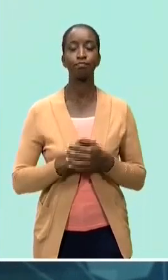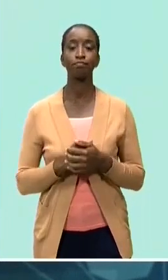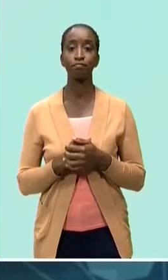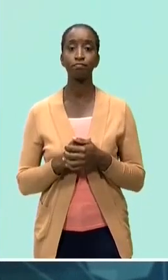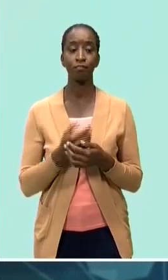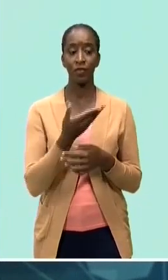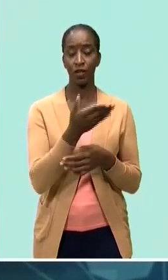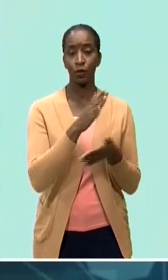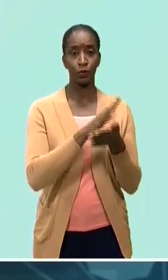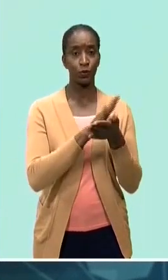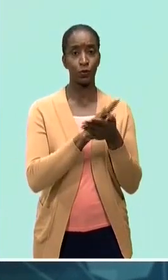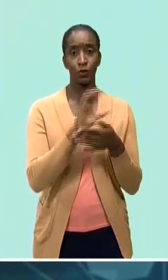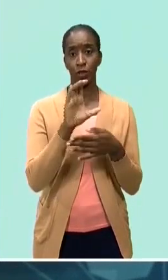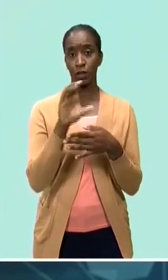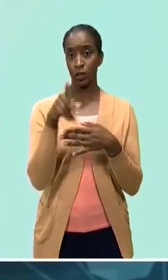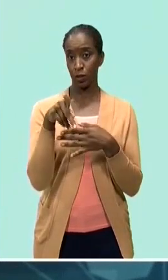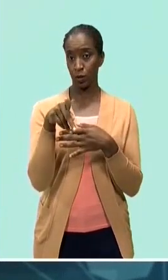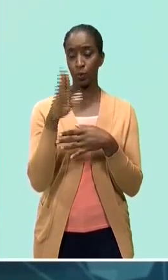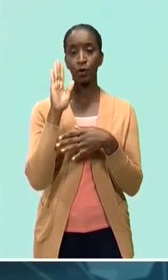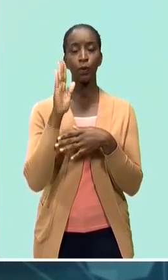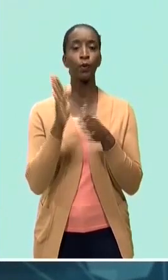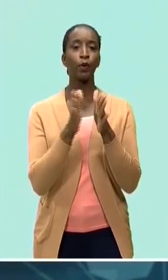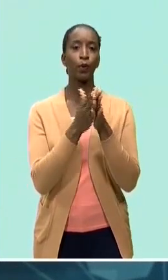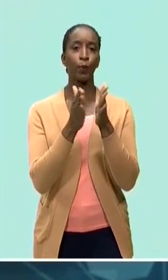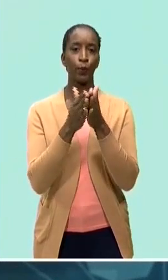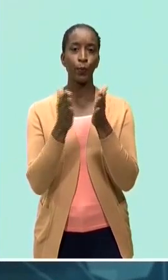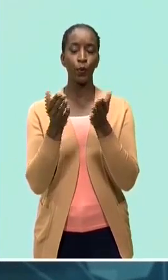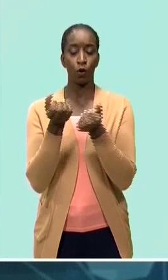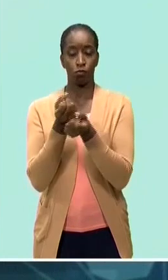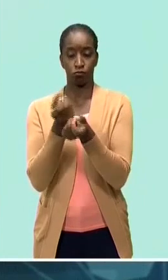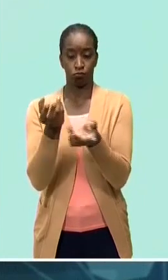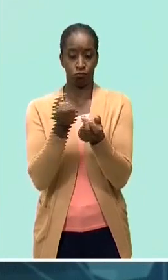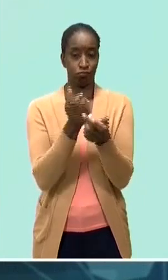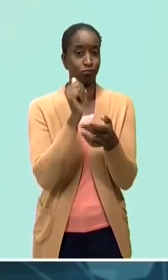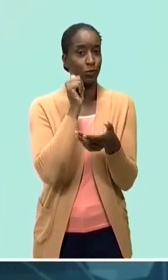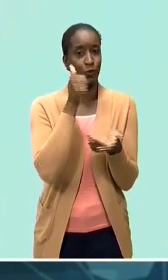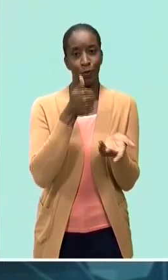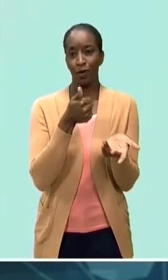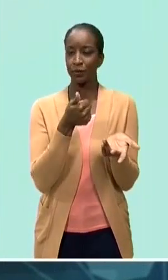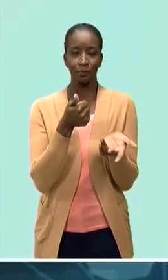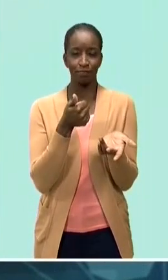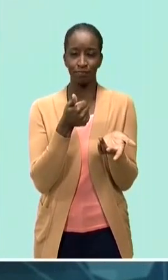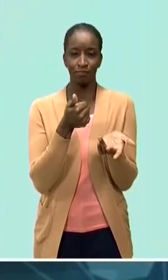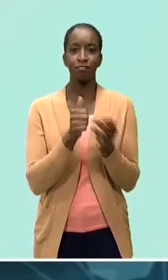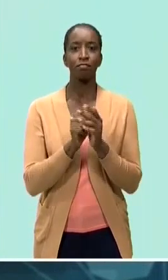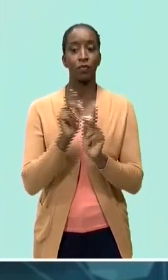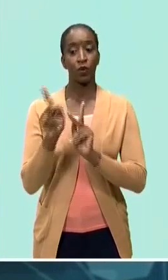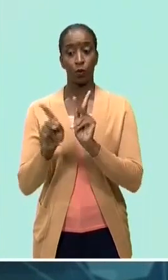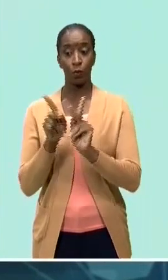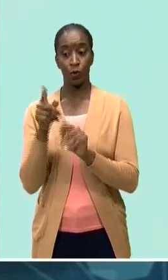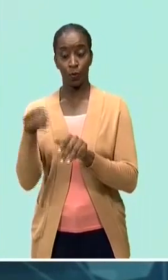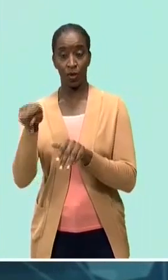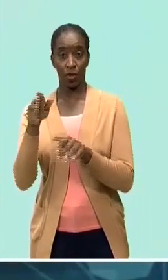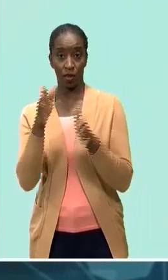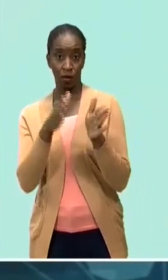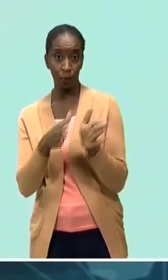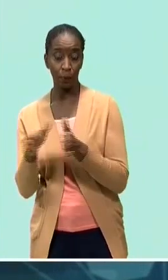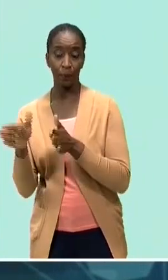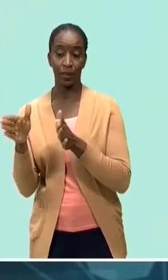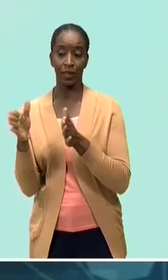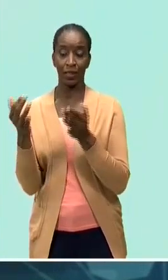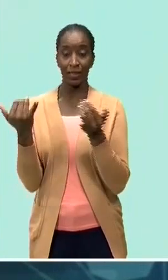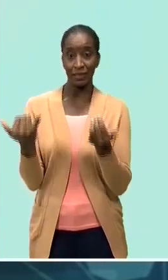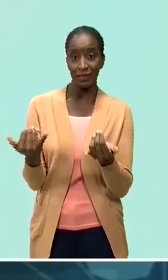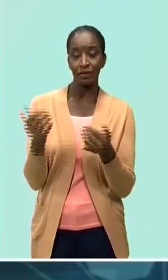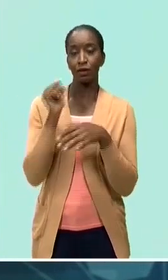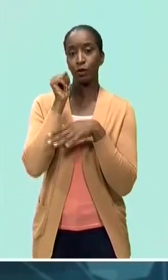indicating that no textbooks will be distributed tomorrow. Management at the school says that individuals who were scheduled to collect books today and tomorrow